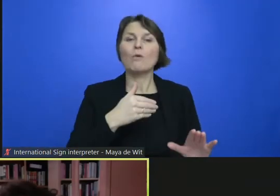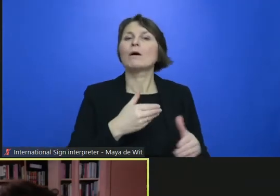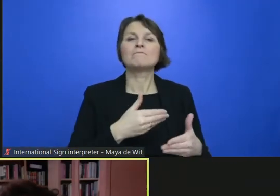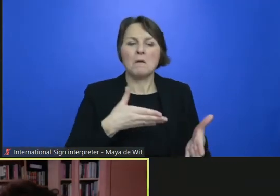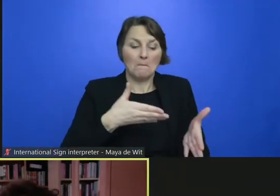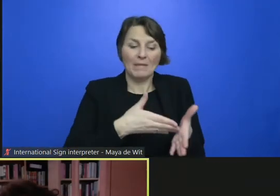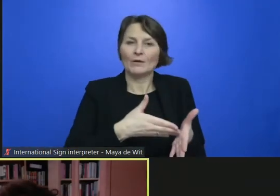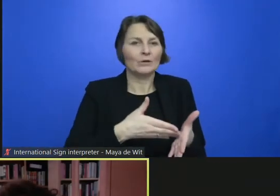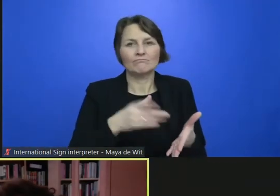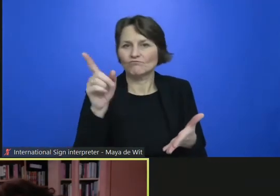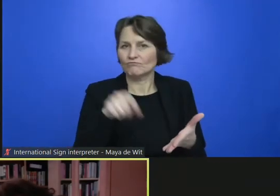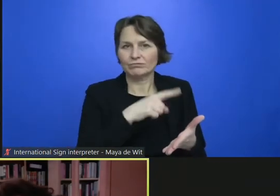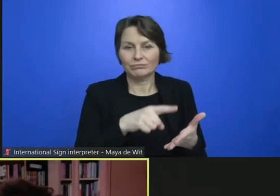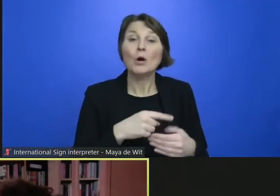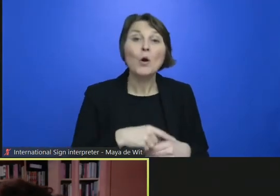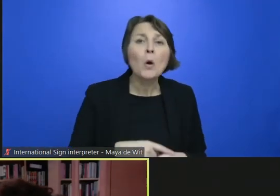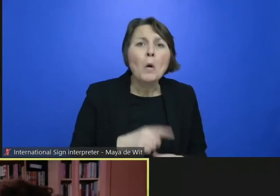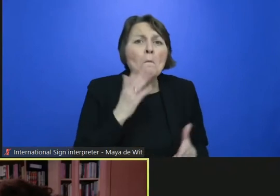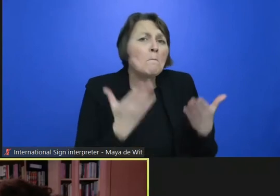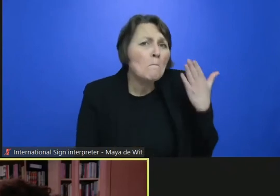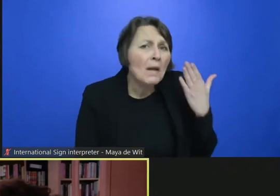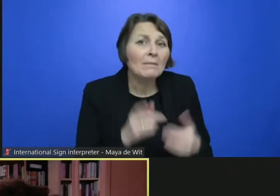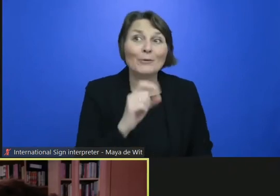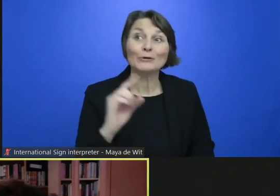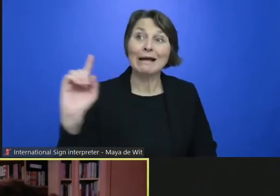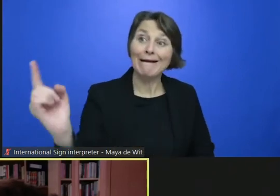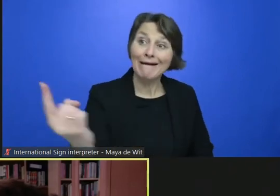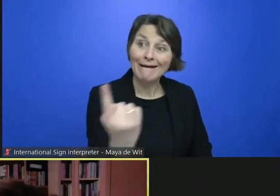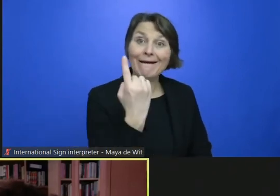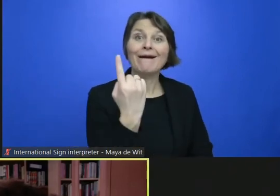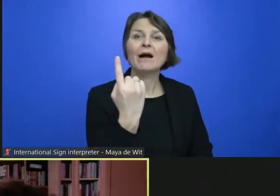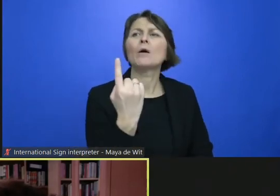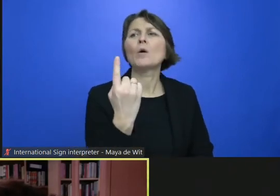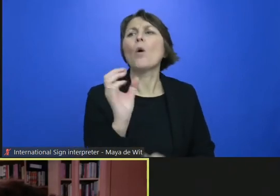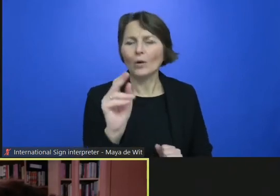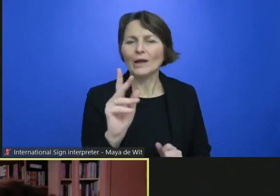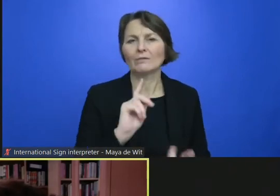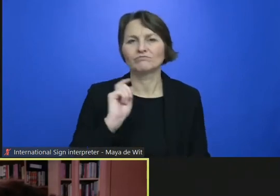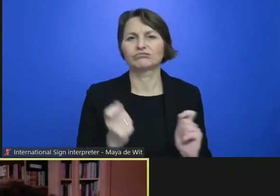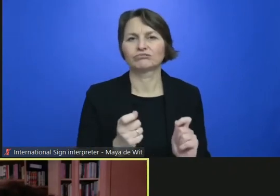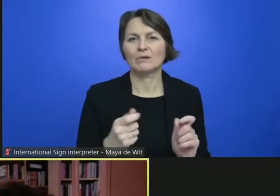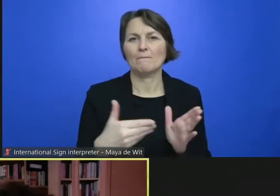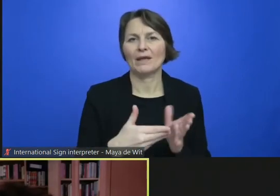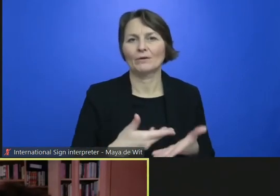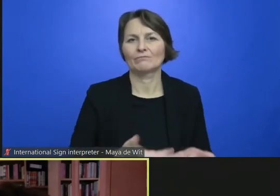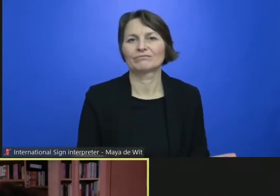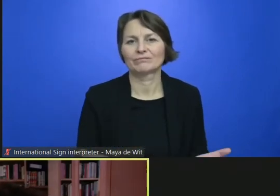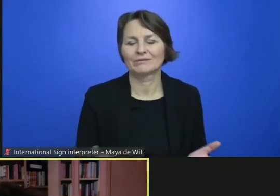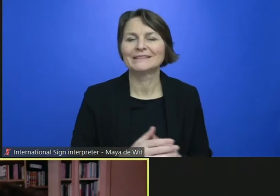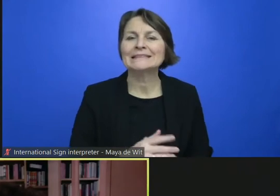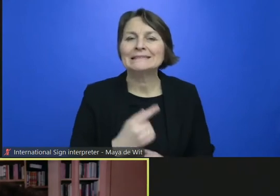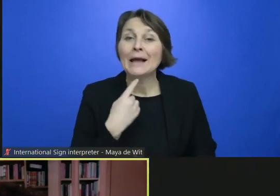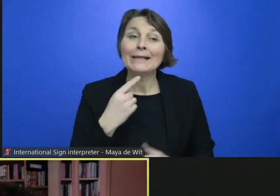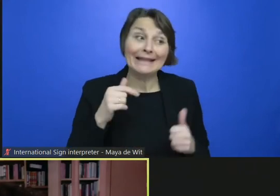for someone to turn up and then take you to court because it's not there. Now, I'm not optimistic that we're going to see that kind